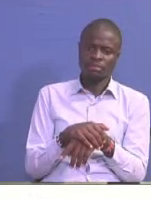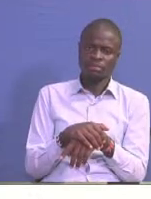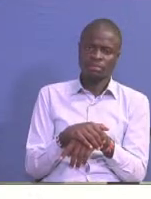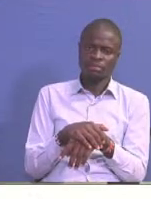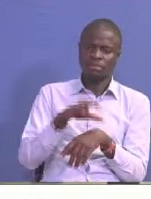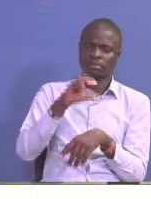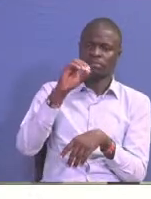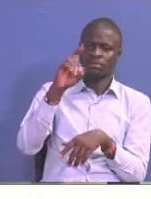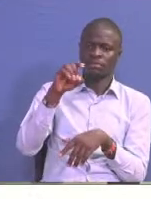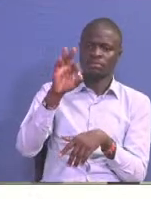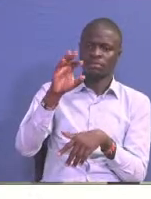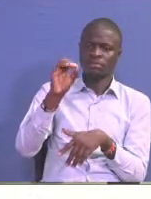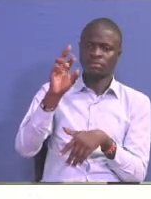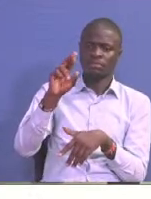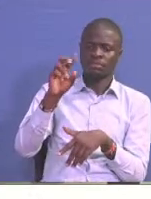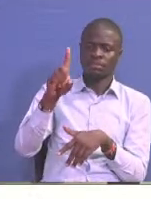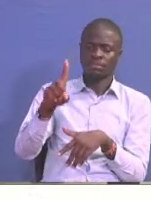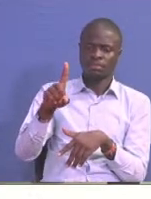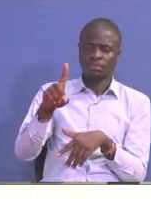Oxford